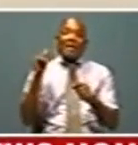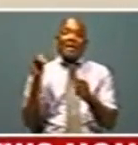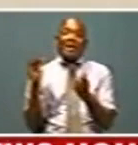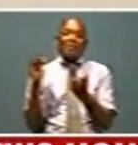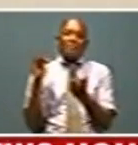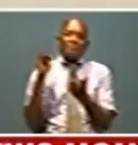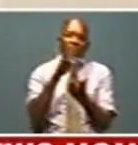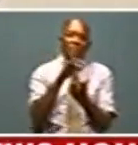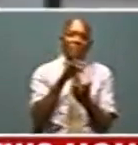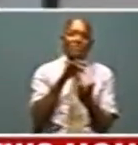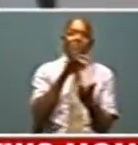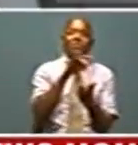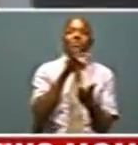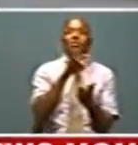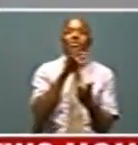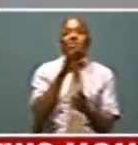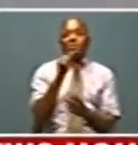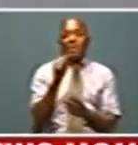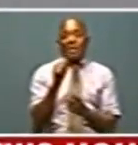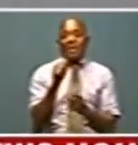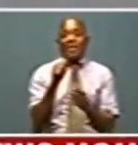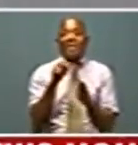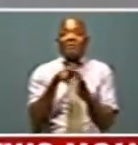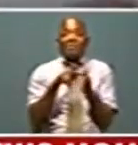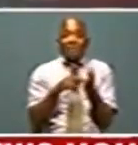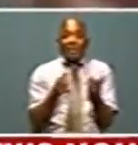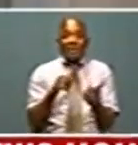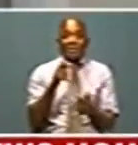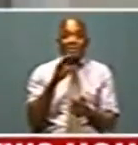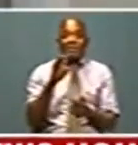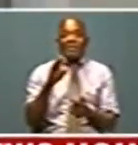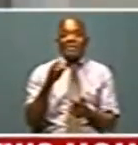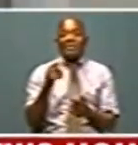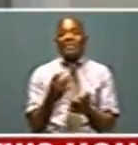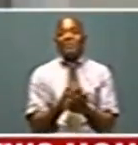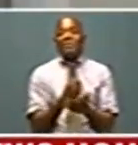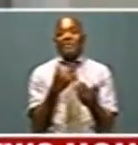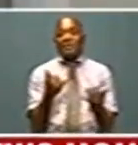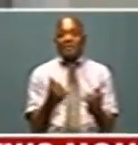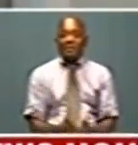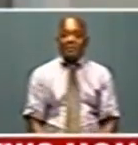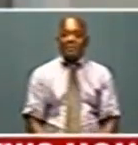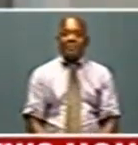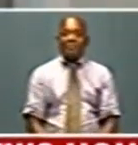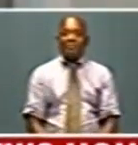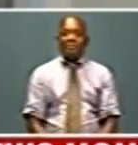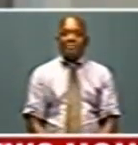scheduled. Reporting for GBC News, Sualah Abdul-Wahab, Wa. Wow.